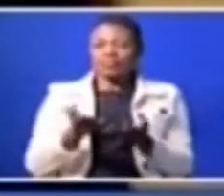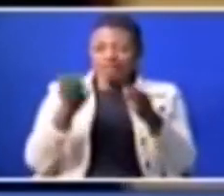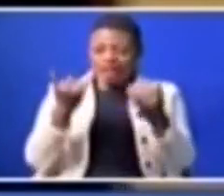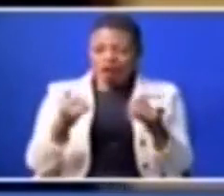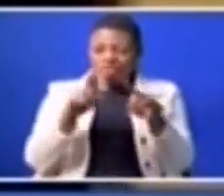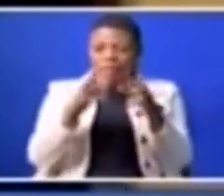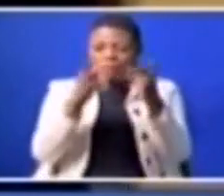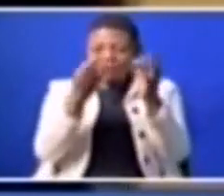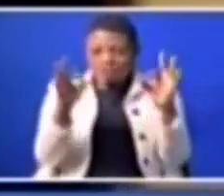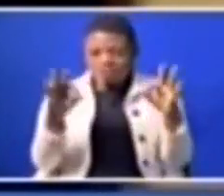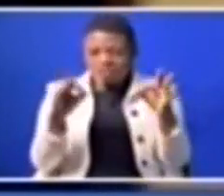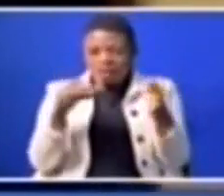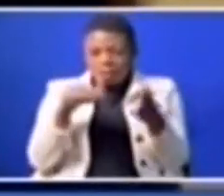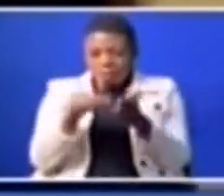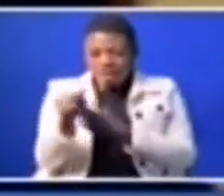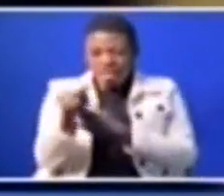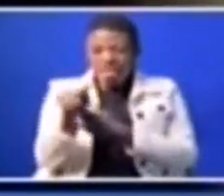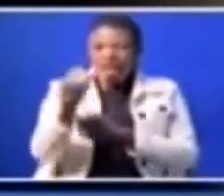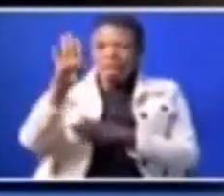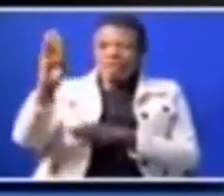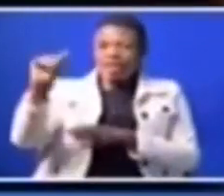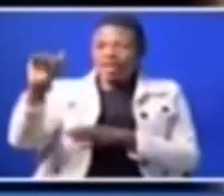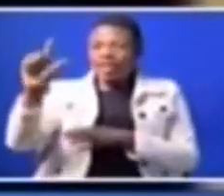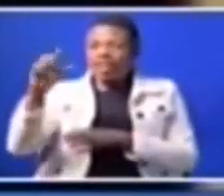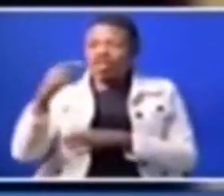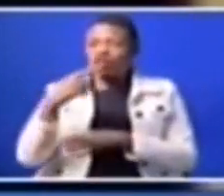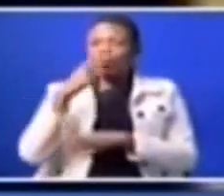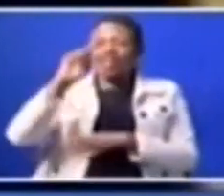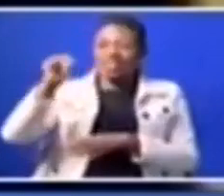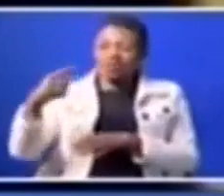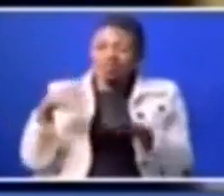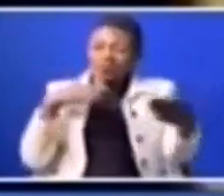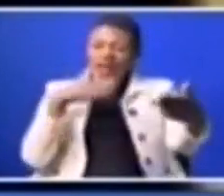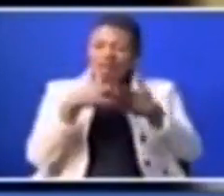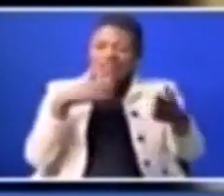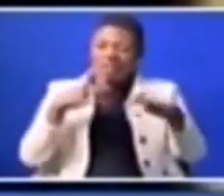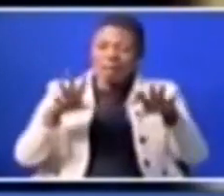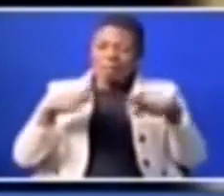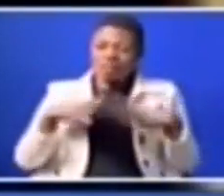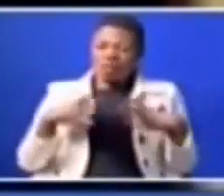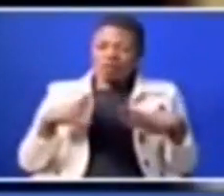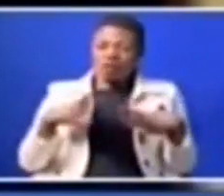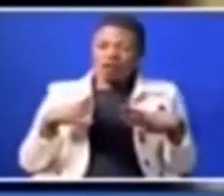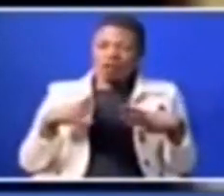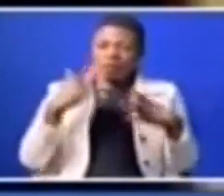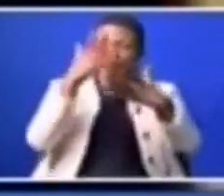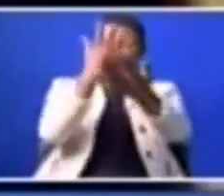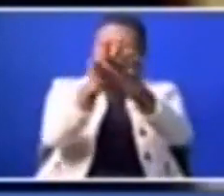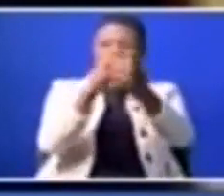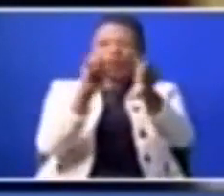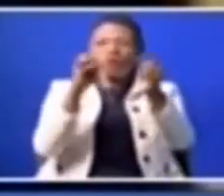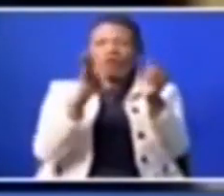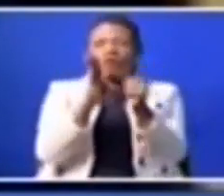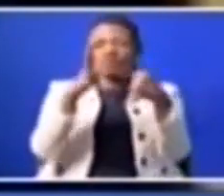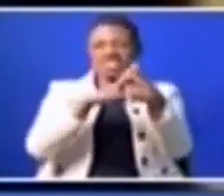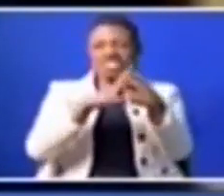all been released on a cash bail of 200,000 Kenya shillings. This one affects the persons who had been detained for about 14 days, the ones who